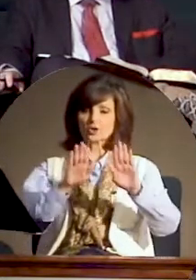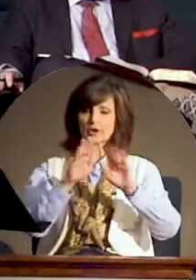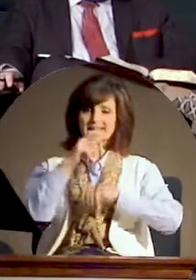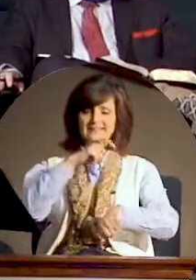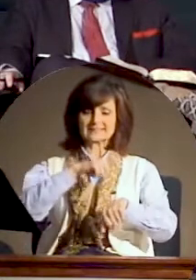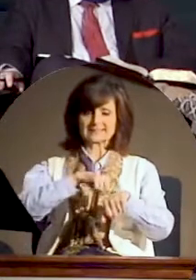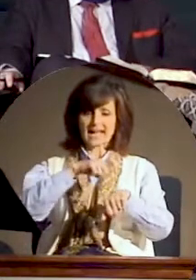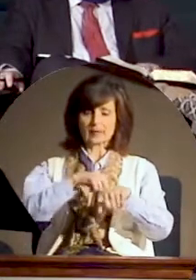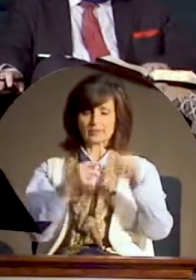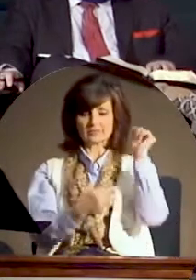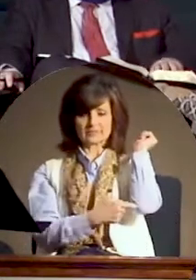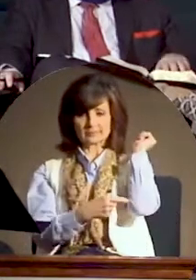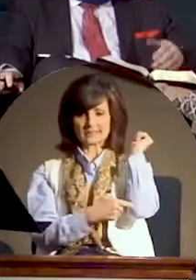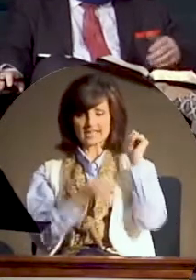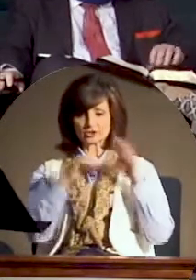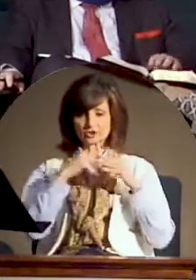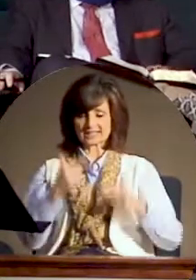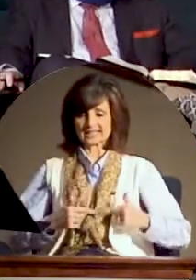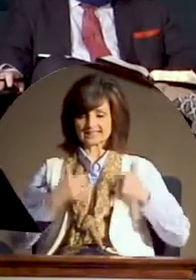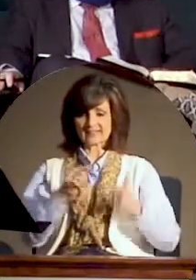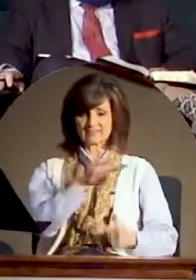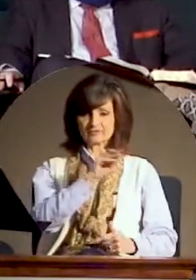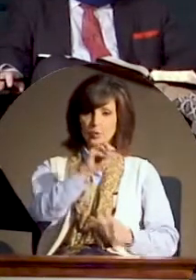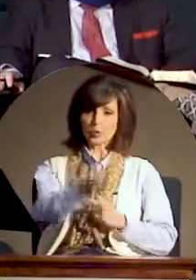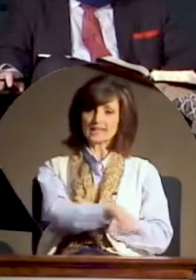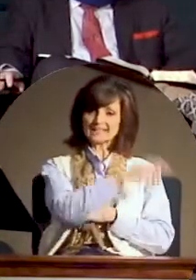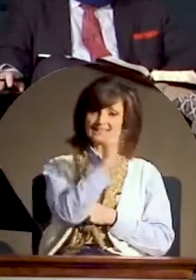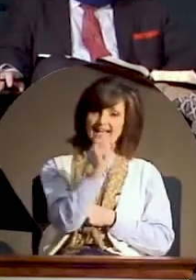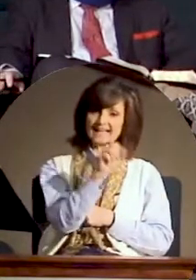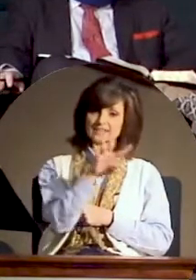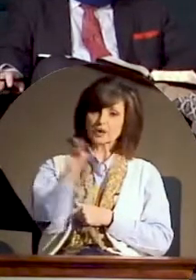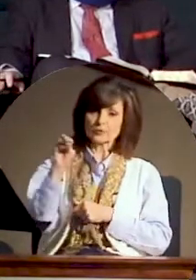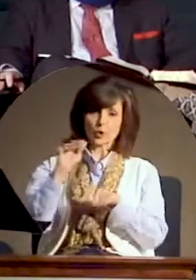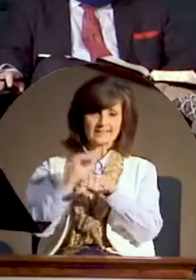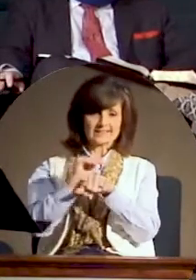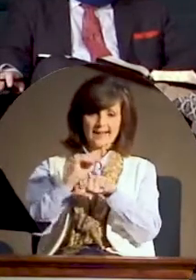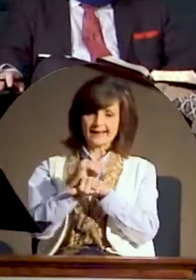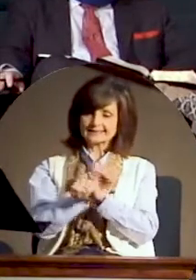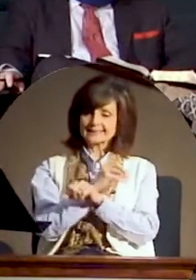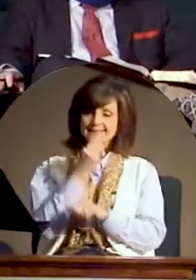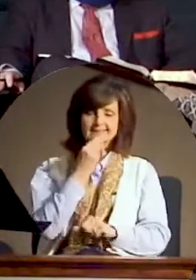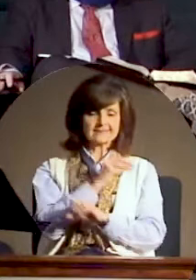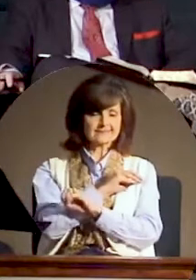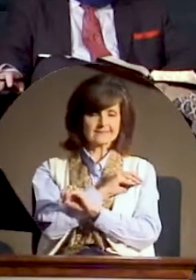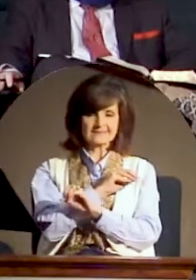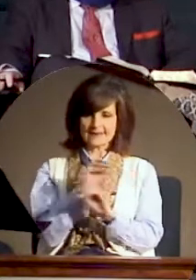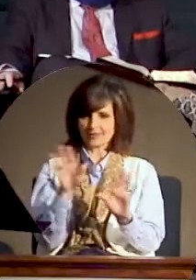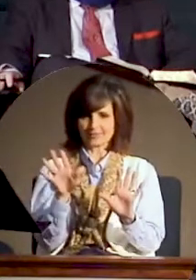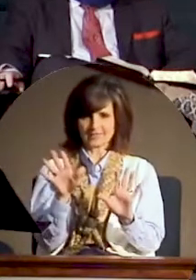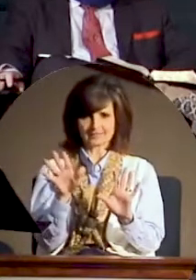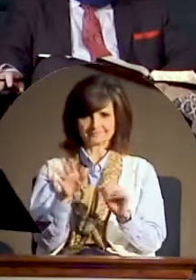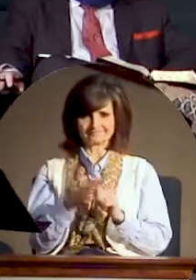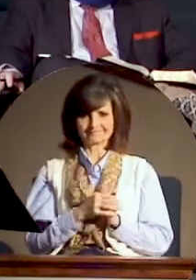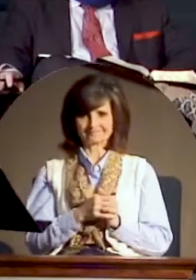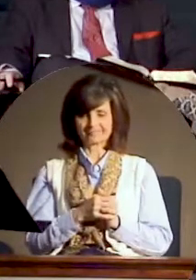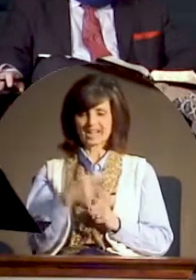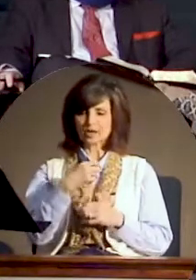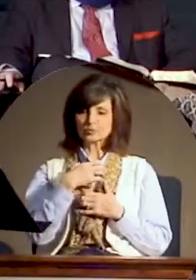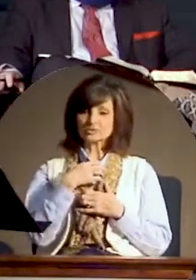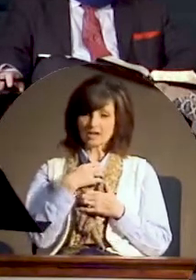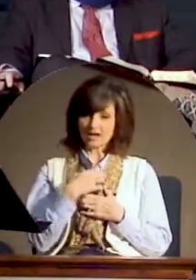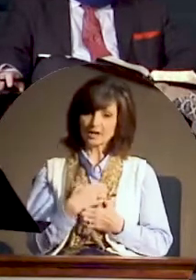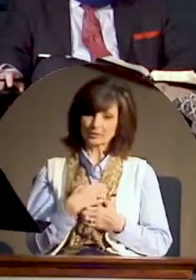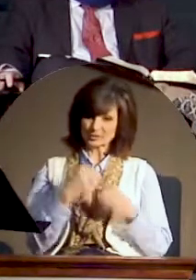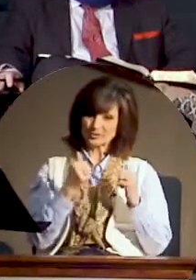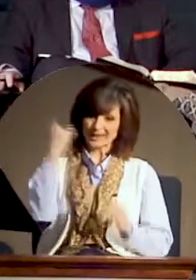his life. For 40 days and 40 nights, he has not eaten there in that wilderness. The Bible said that he was hungry.